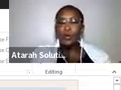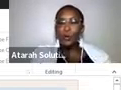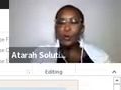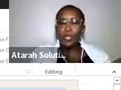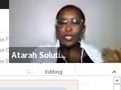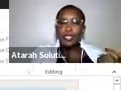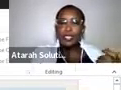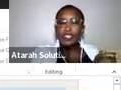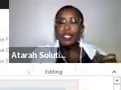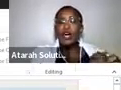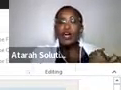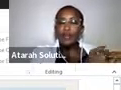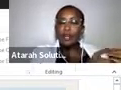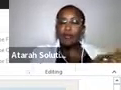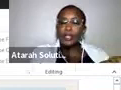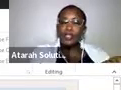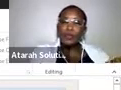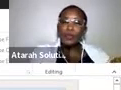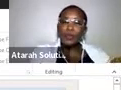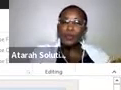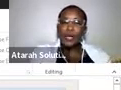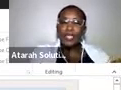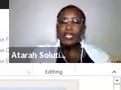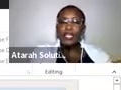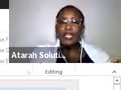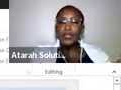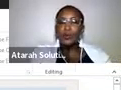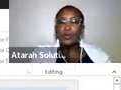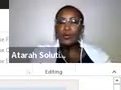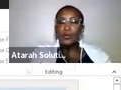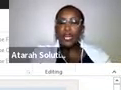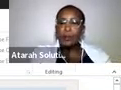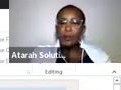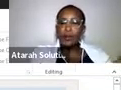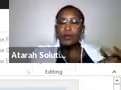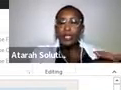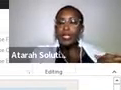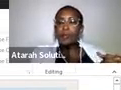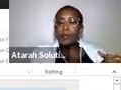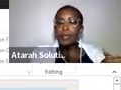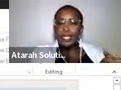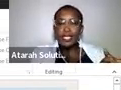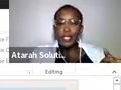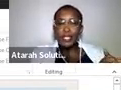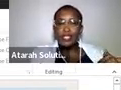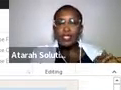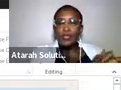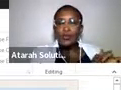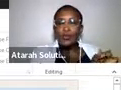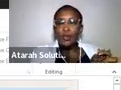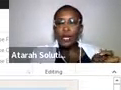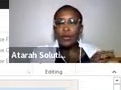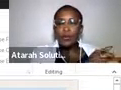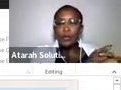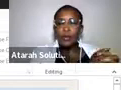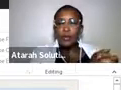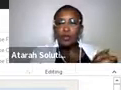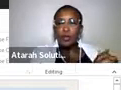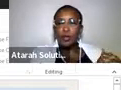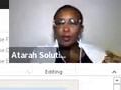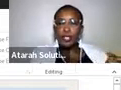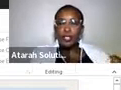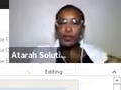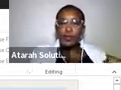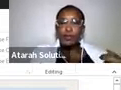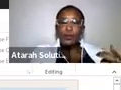to hone their woodworking skills, or if you have passion for woodworking and you want to learn more, then Panessa Training Institute will be able